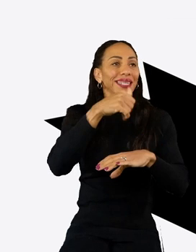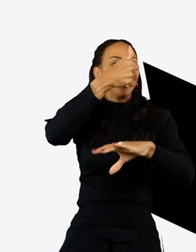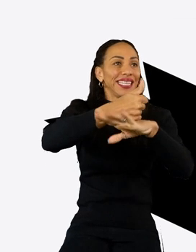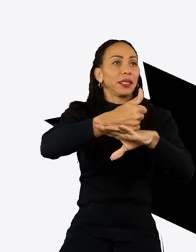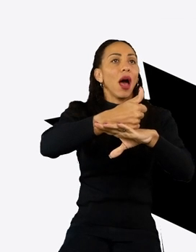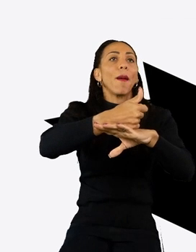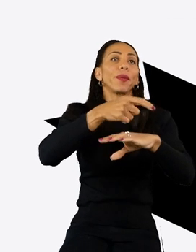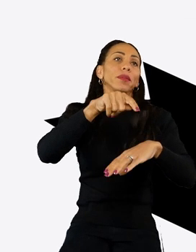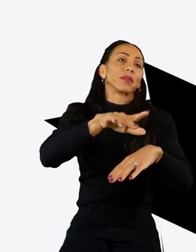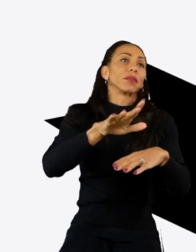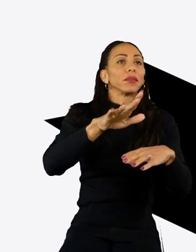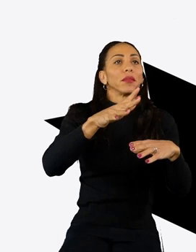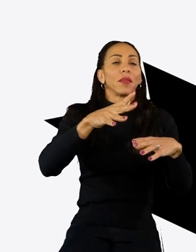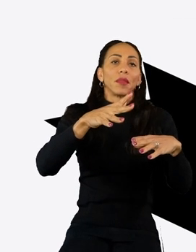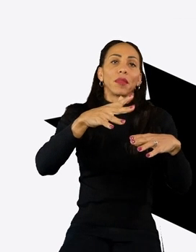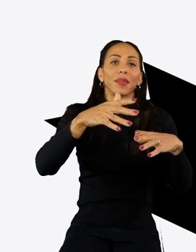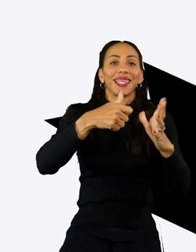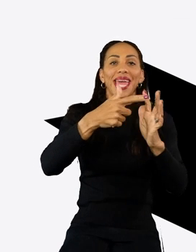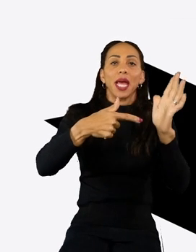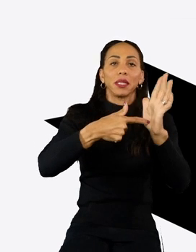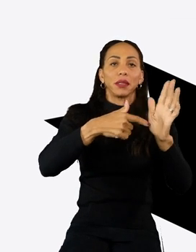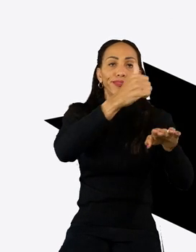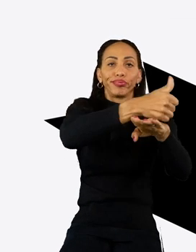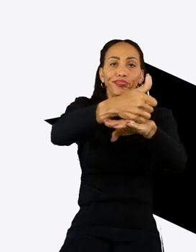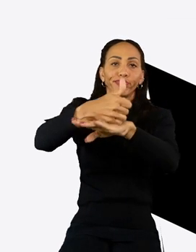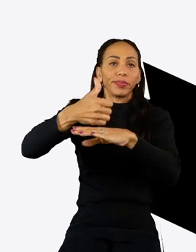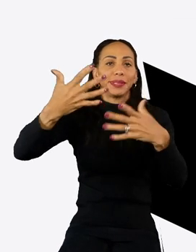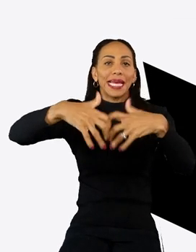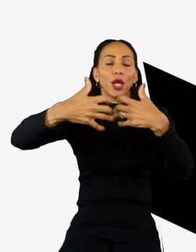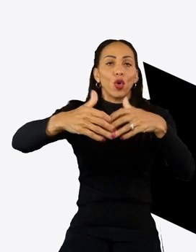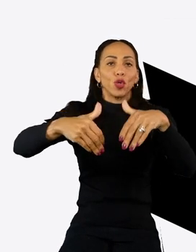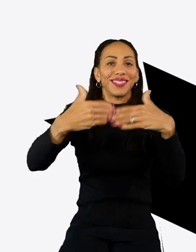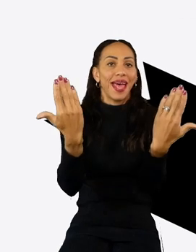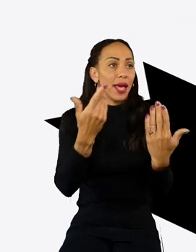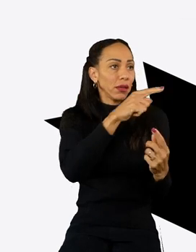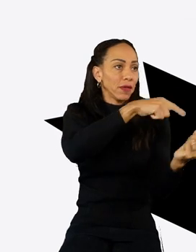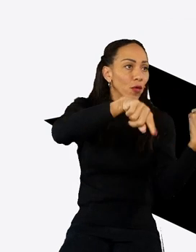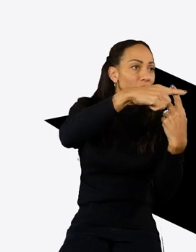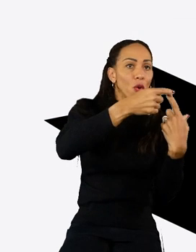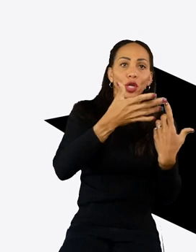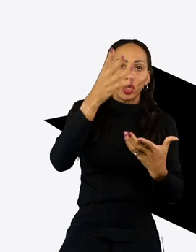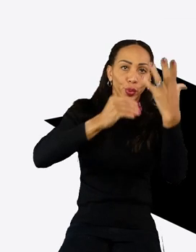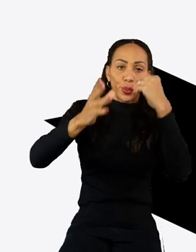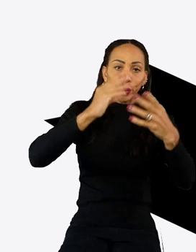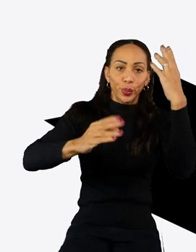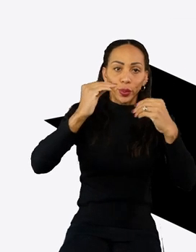would come up to Glasgow and do a kind of install with the tech, a kind of technical day.